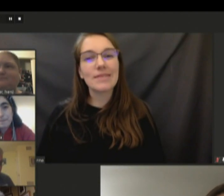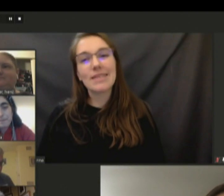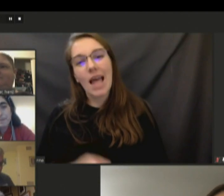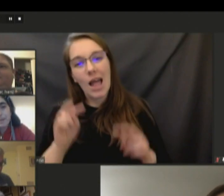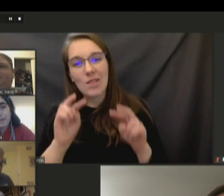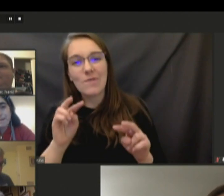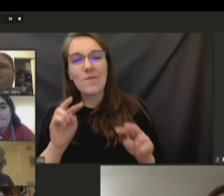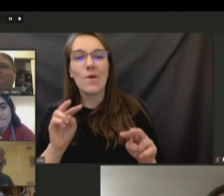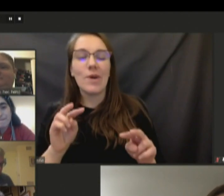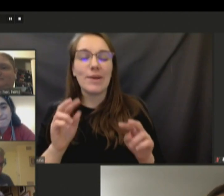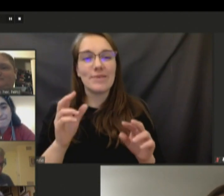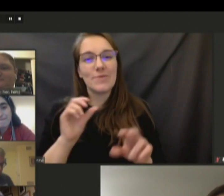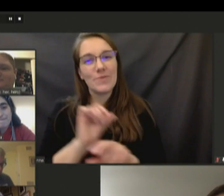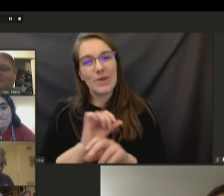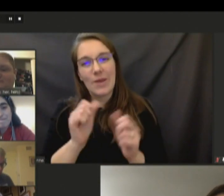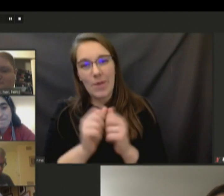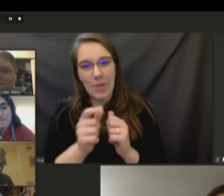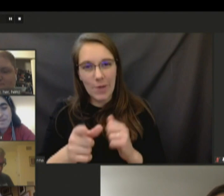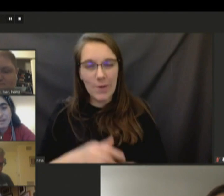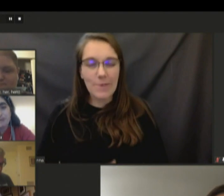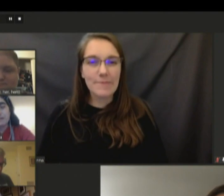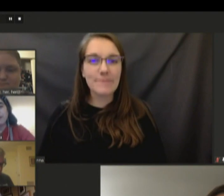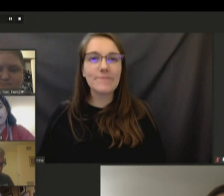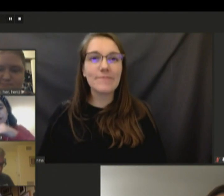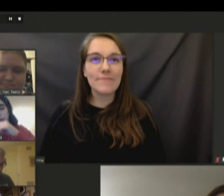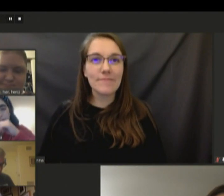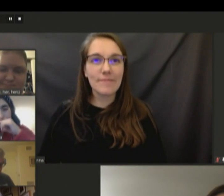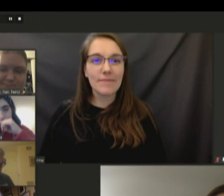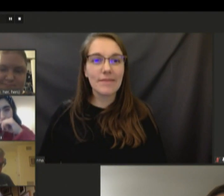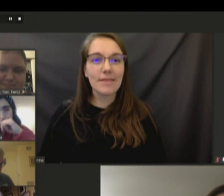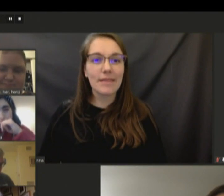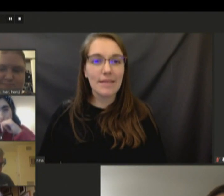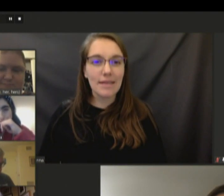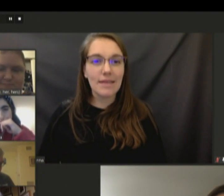working with you. It sounds like we'll be working